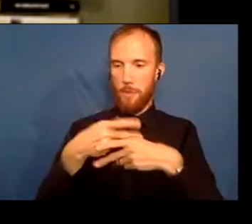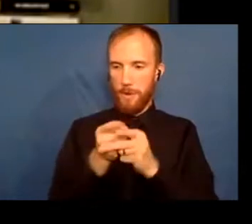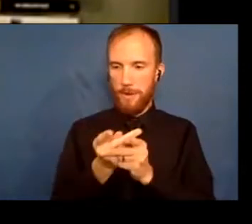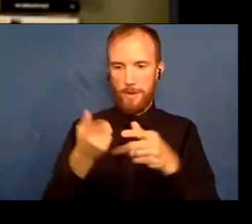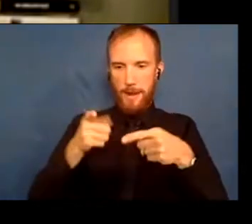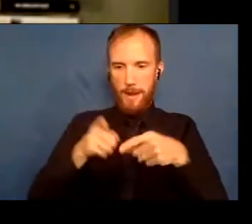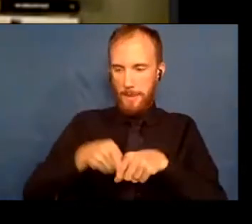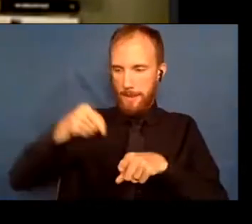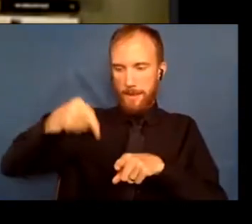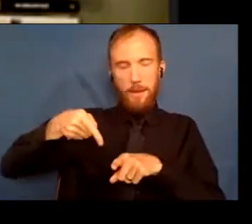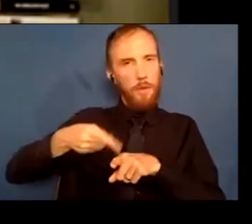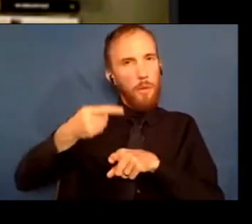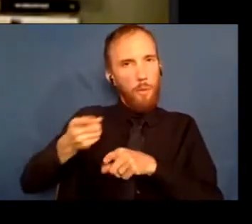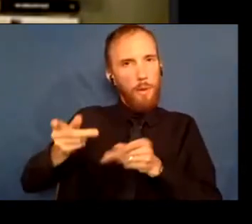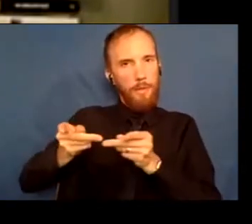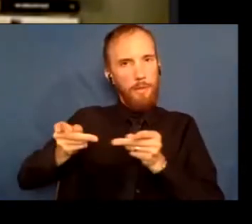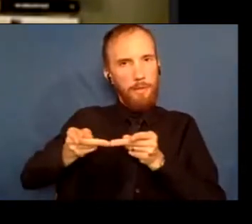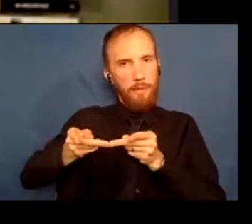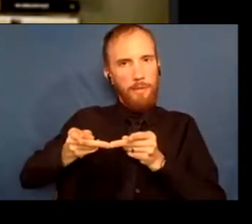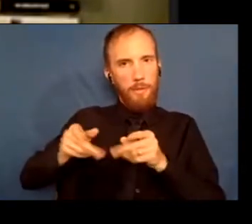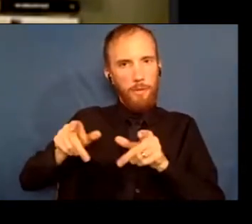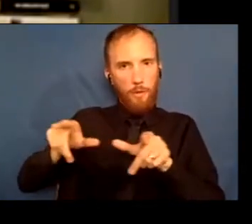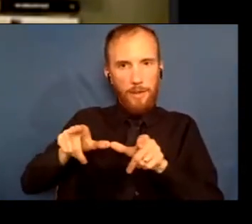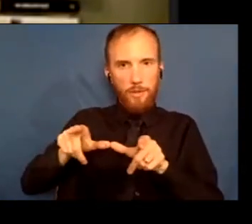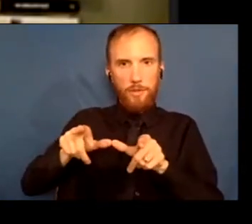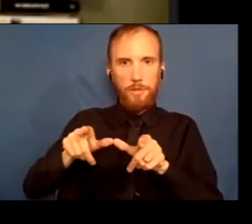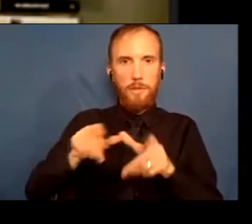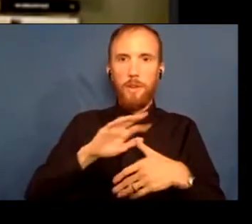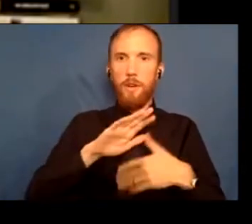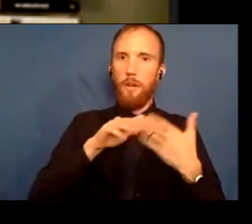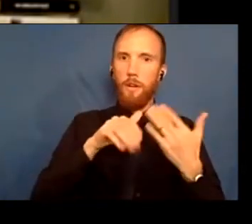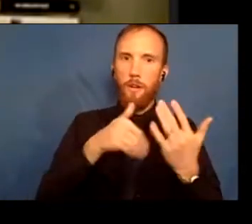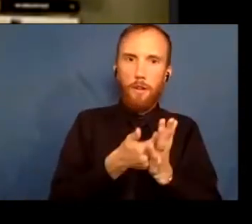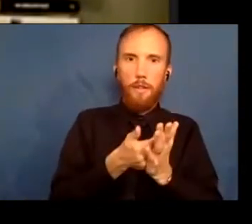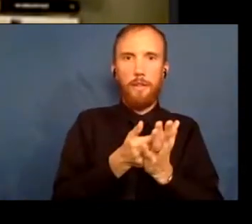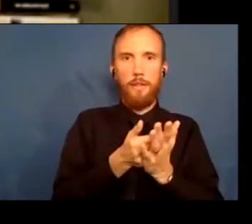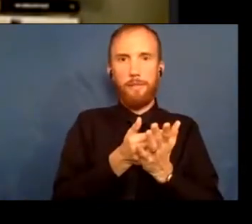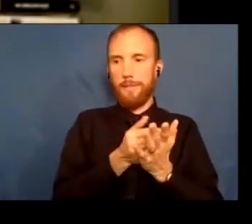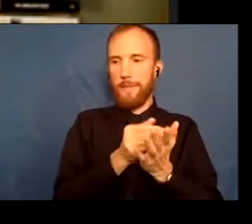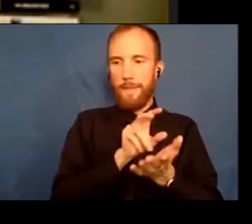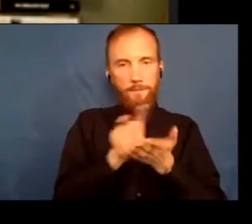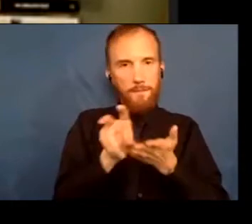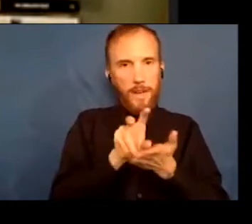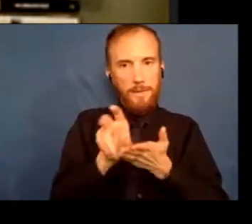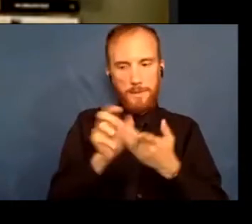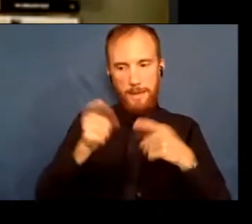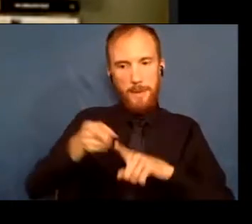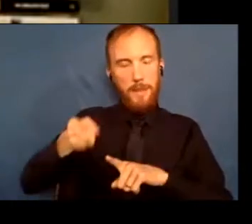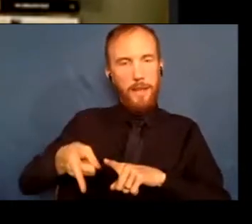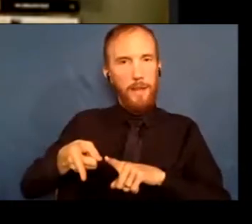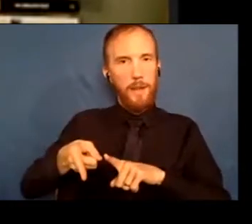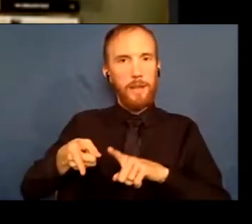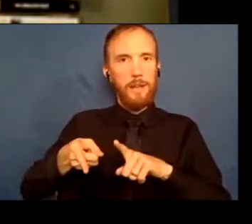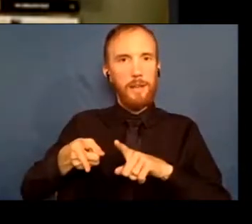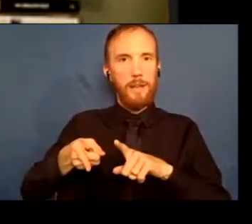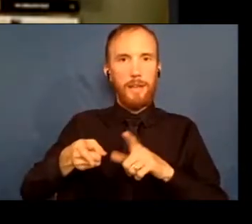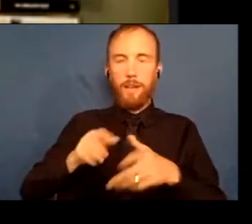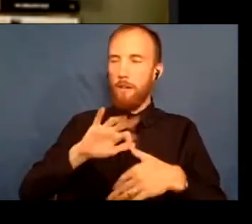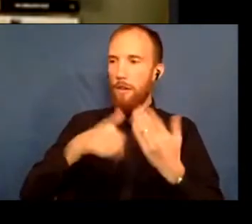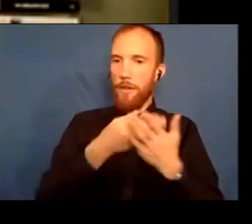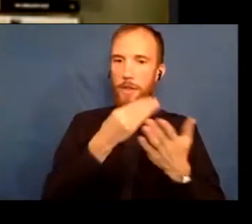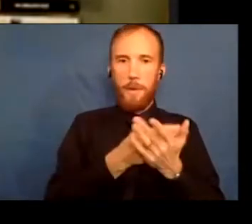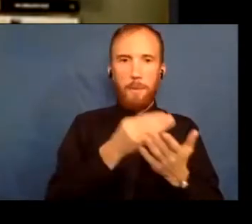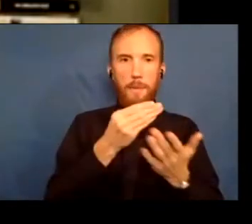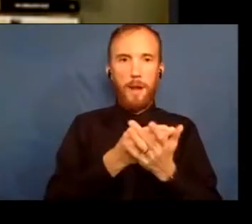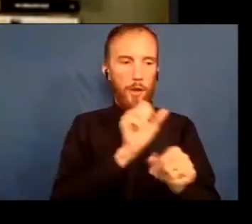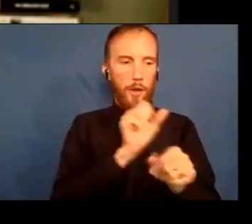of production, the density of investment in that location, the workers' strike was a decisive instrument to build